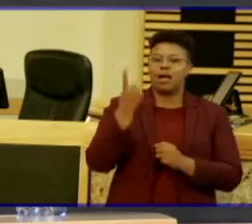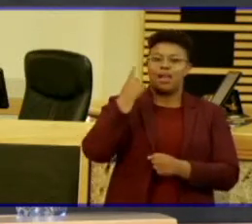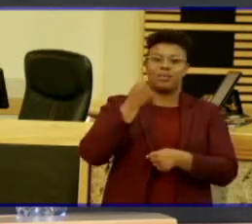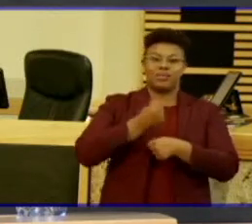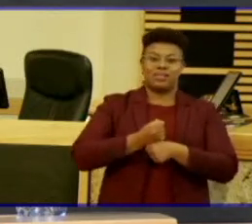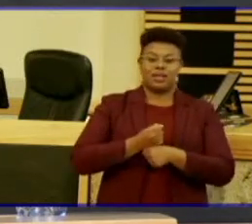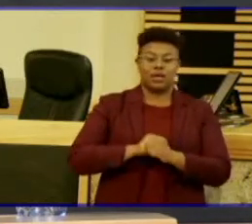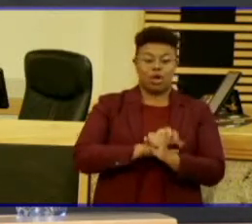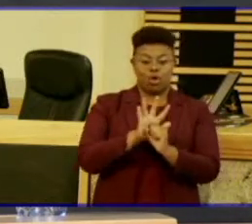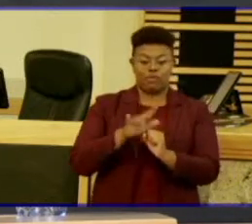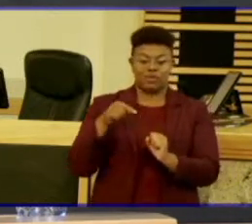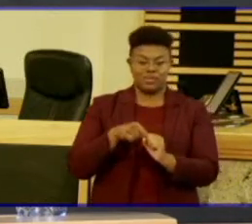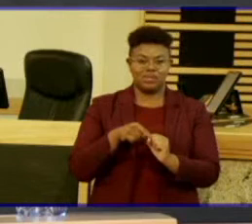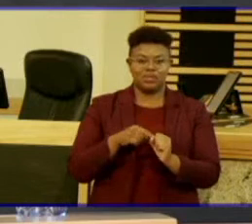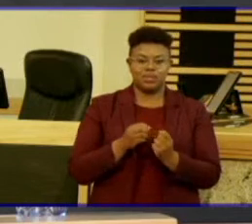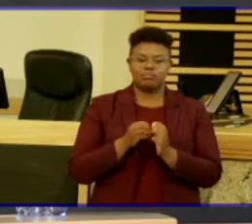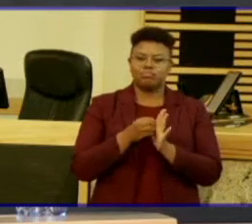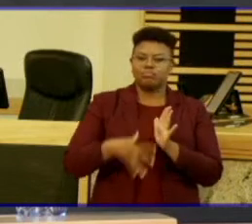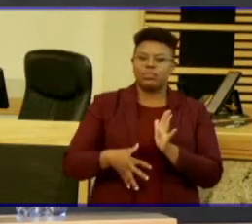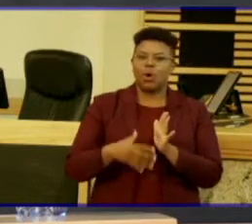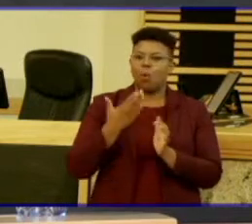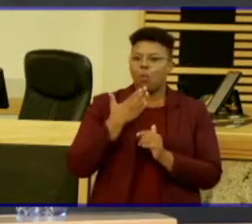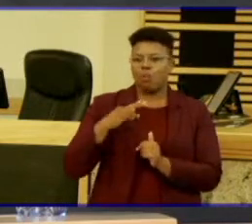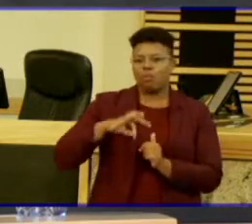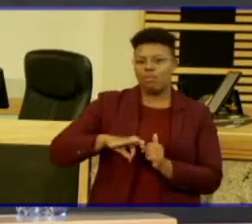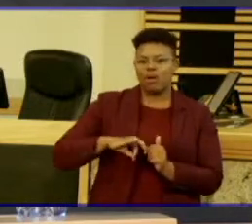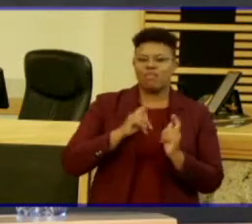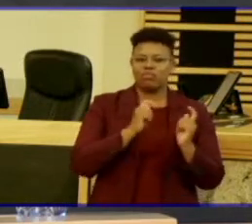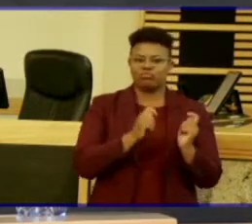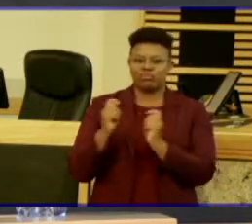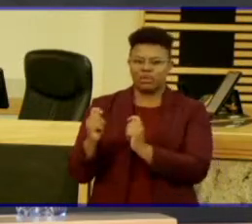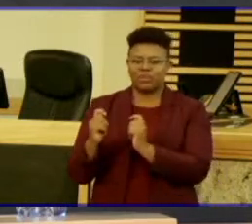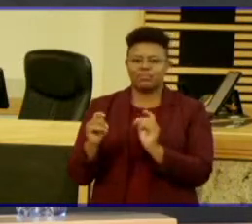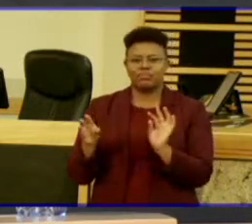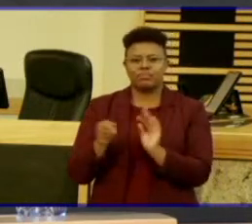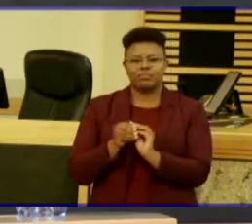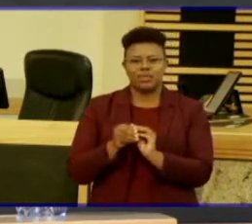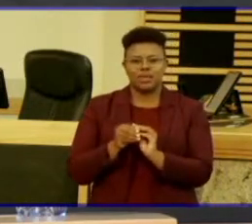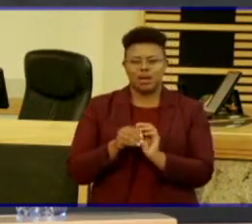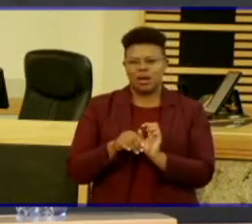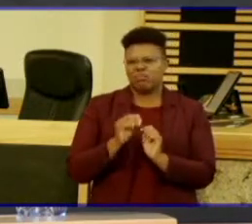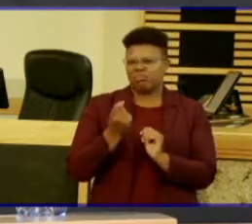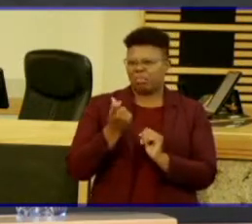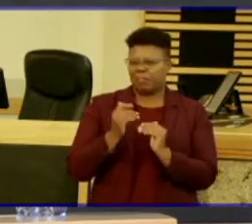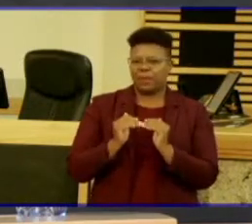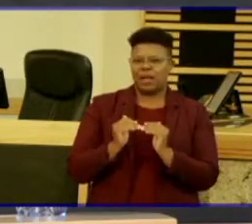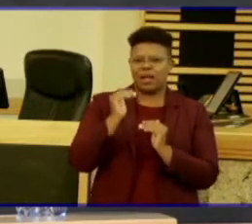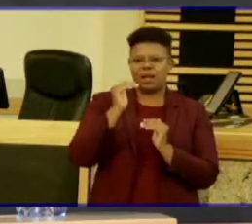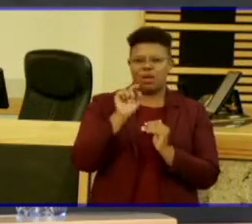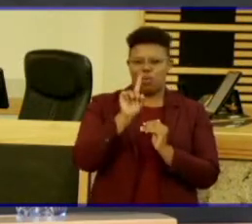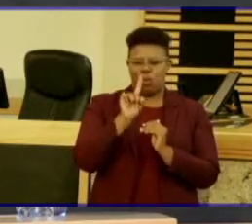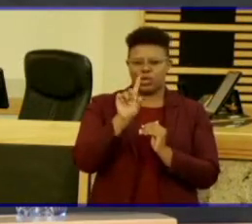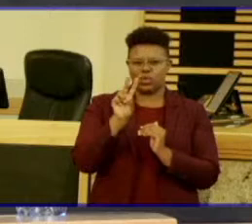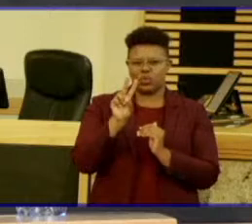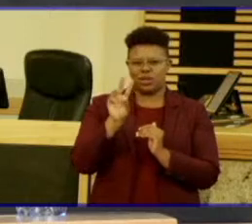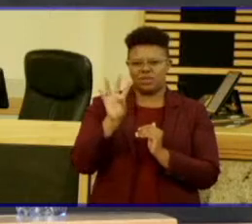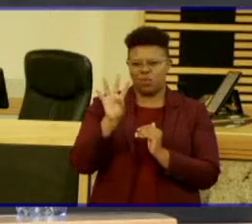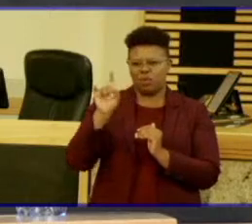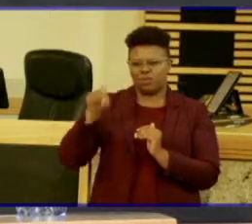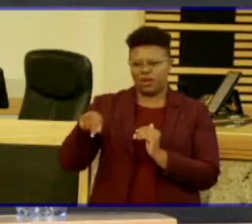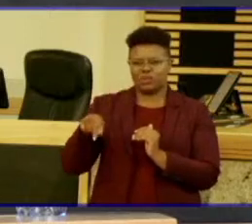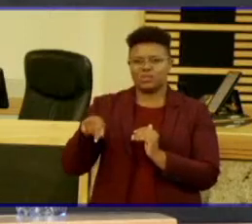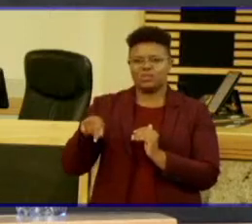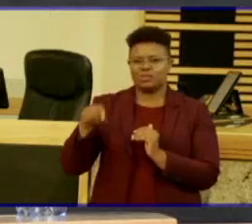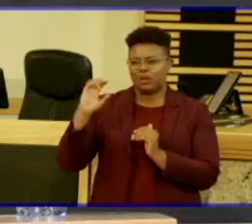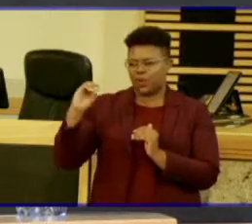to COVID-19, the number of learners who benefited from the scholar transport program was slightly higher at 124,000. And this